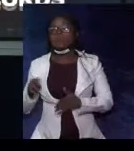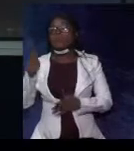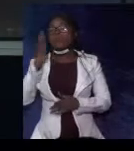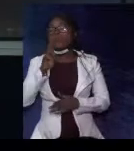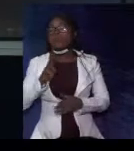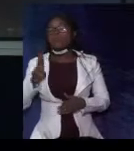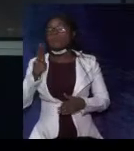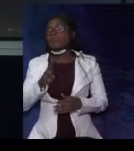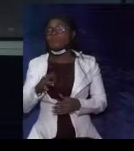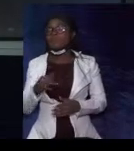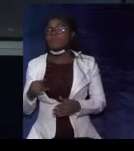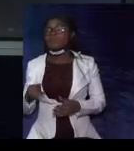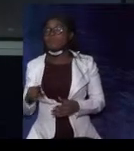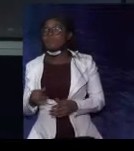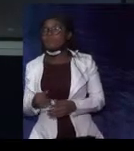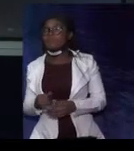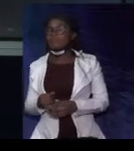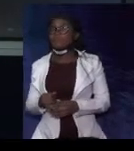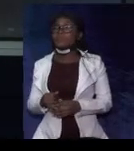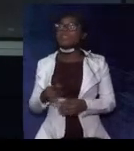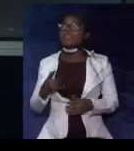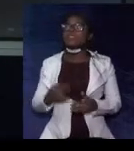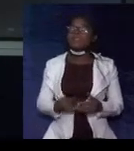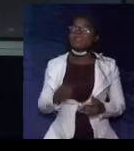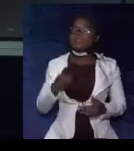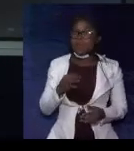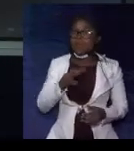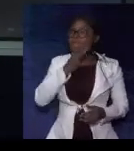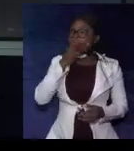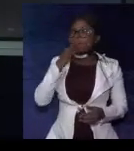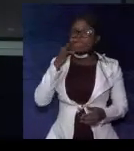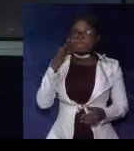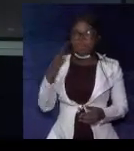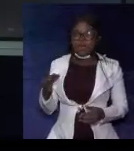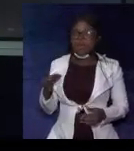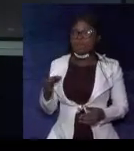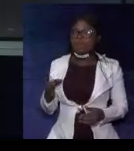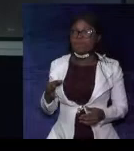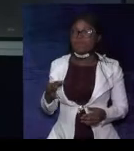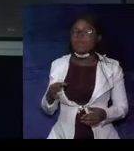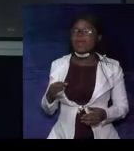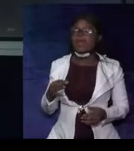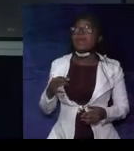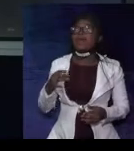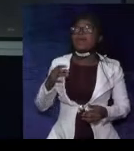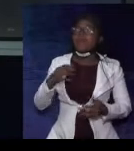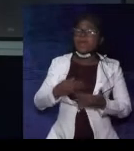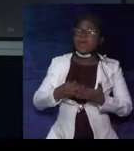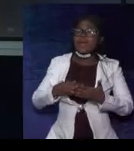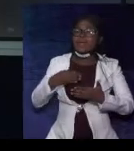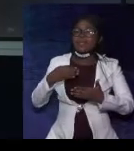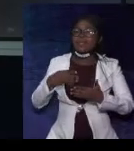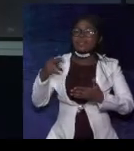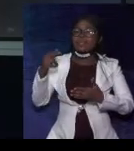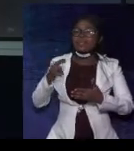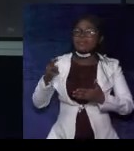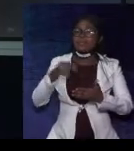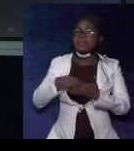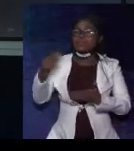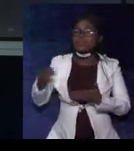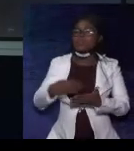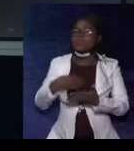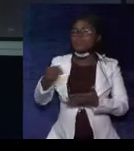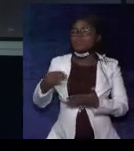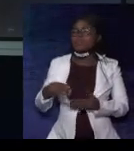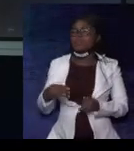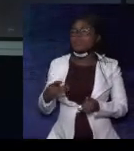sales record. Now the next one is farm expenditure record. Farm expenditure